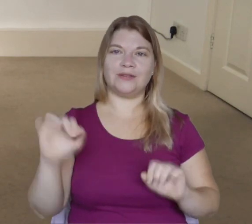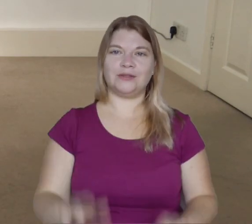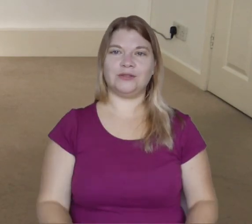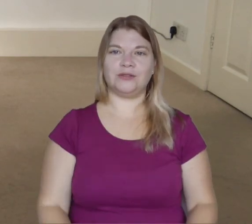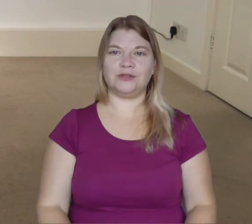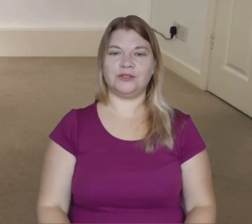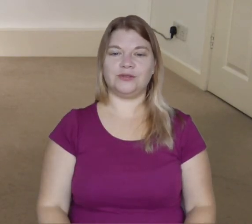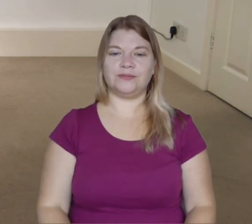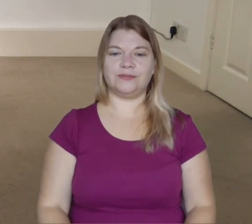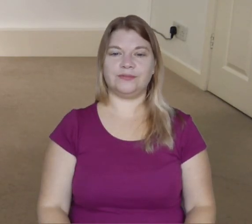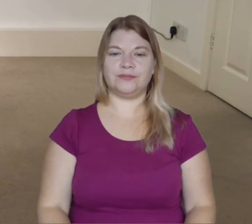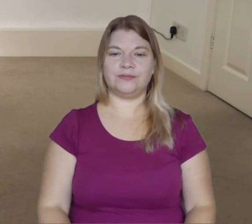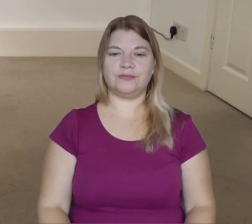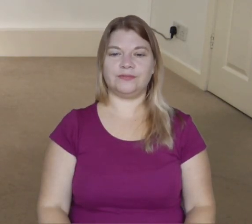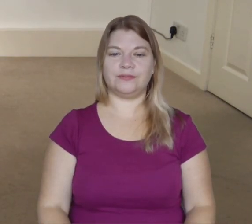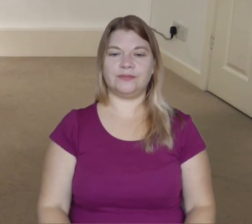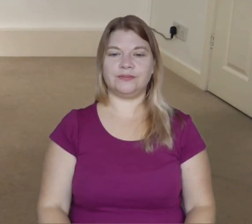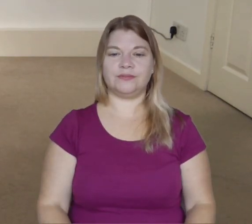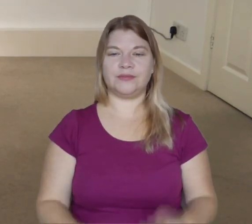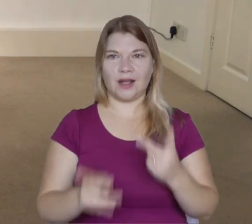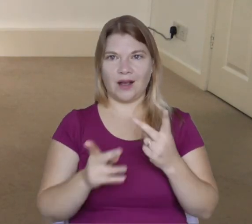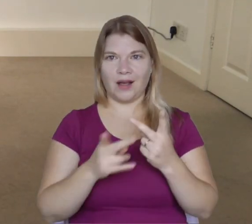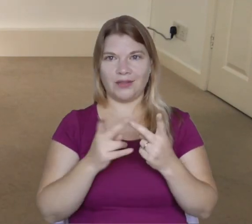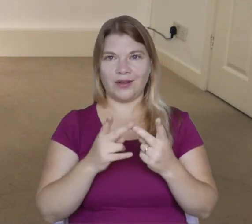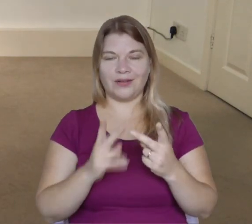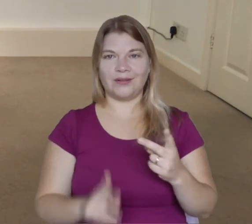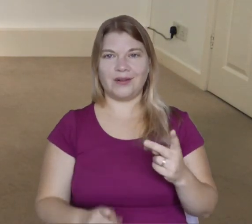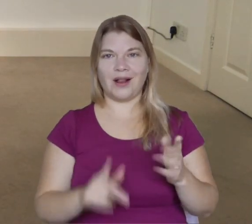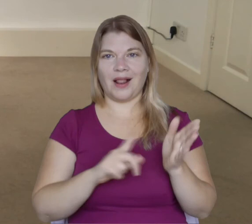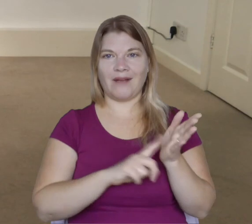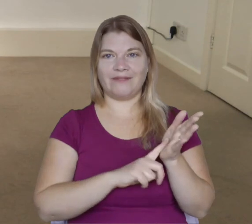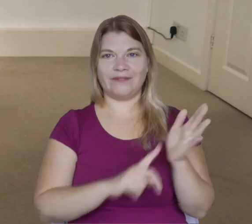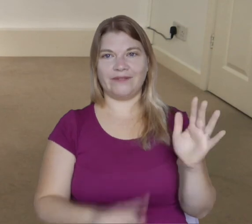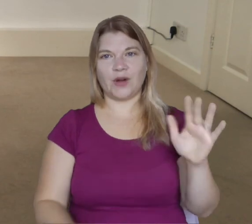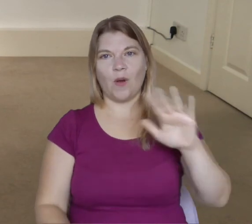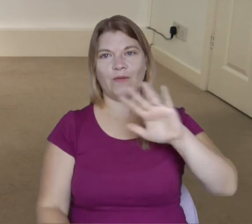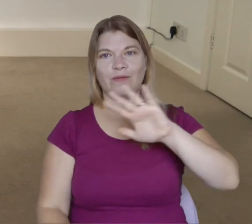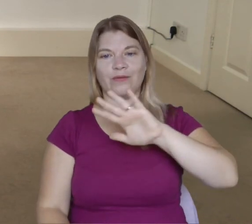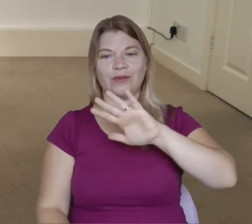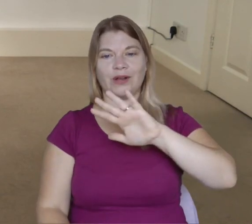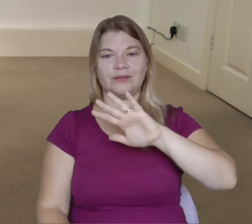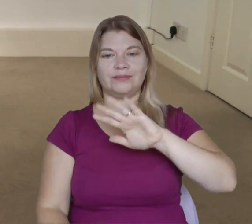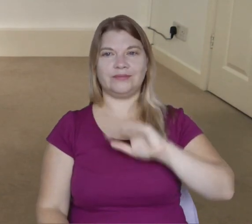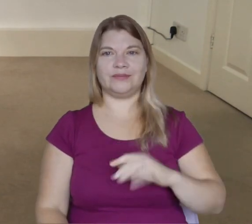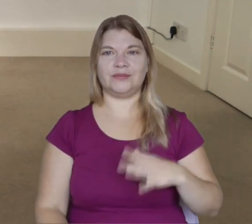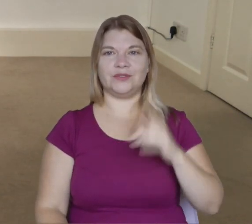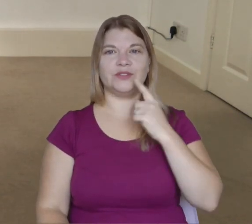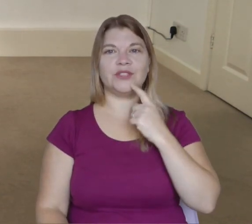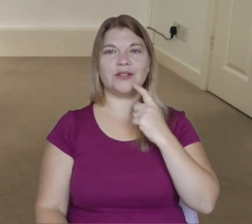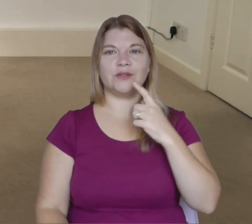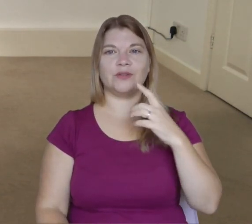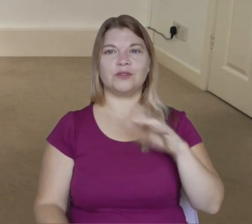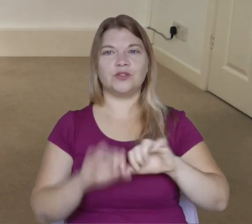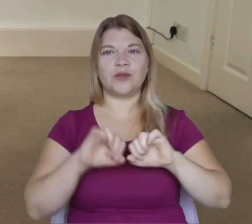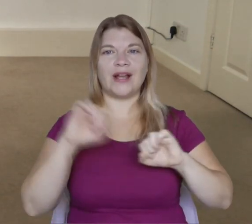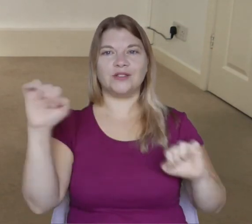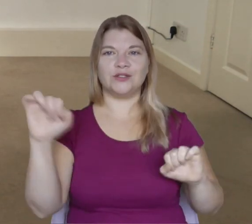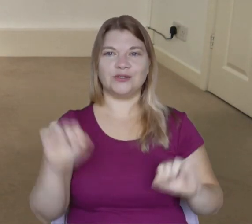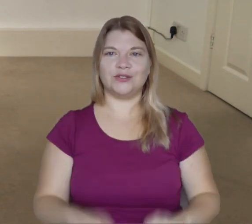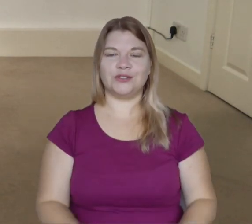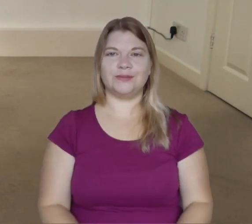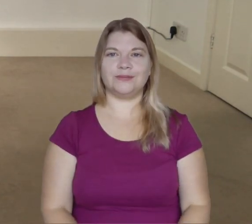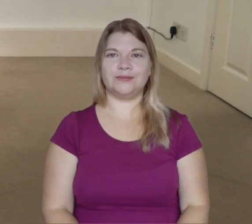stretch over to one side. And then taking the left arm up and gently stretching over to the other